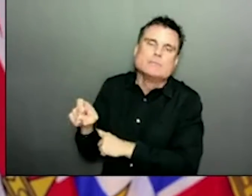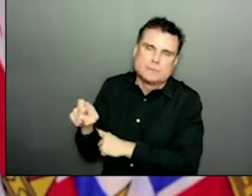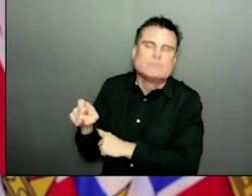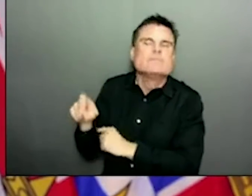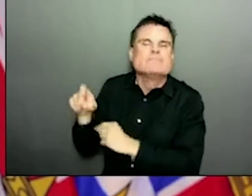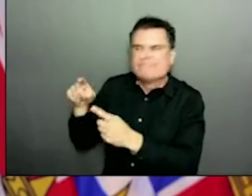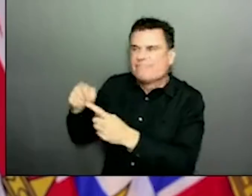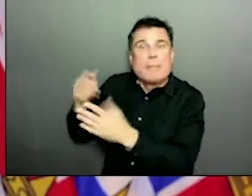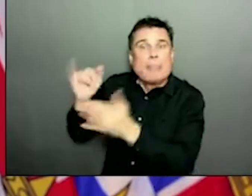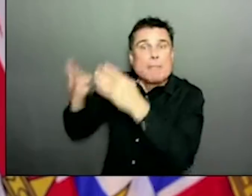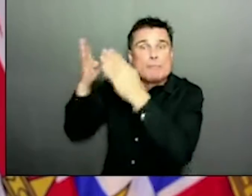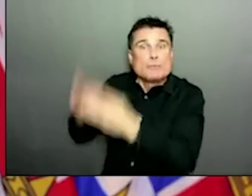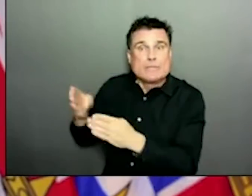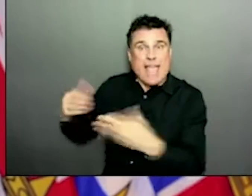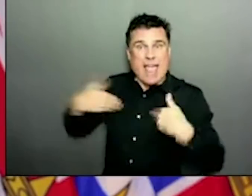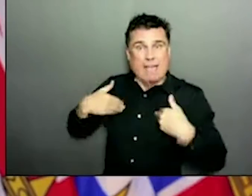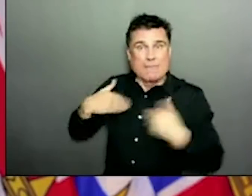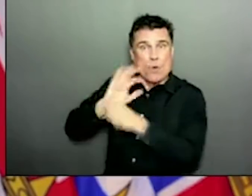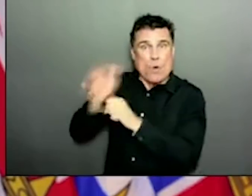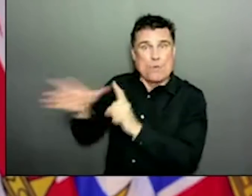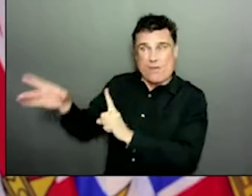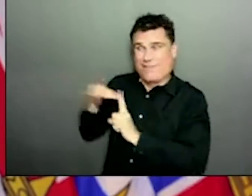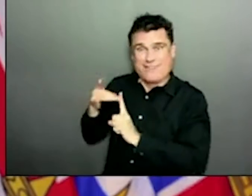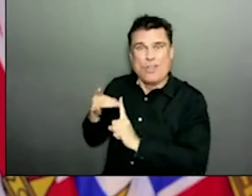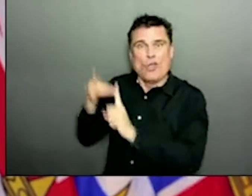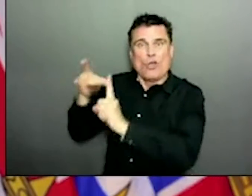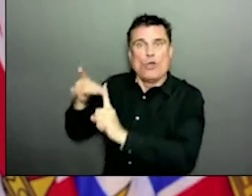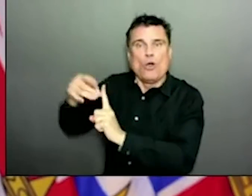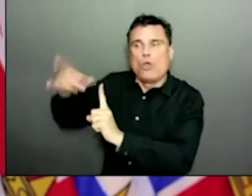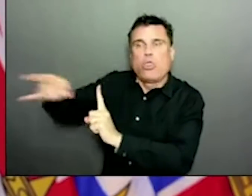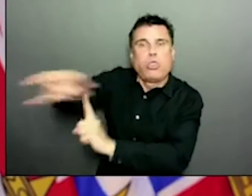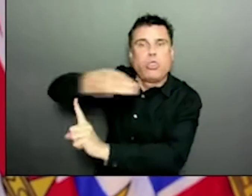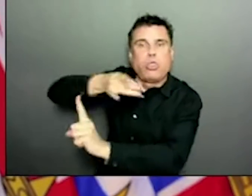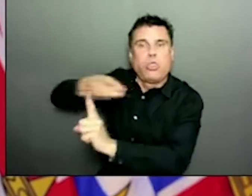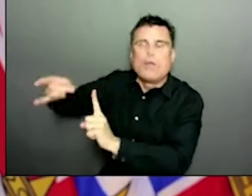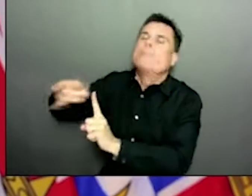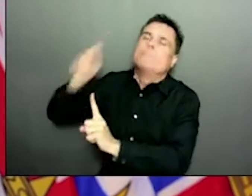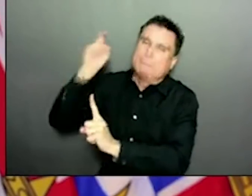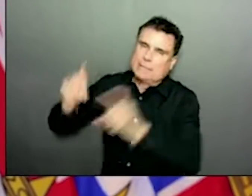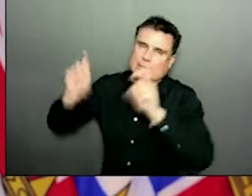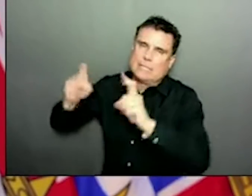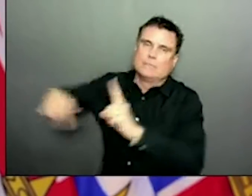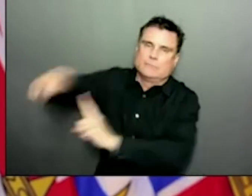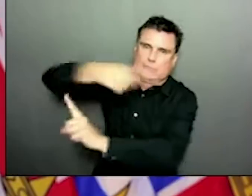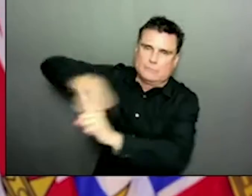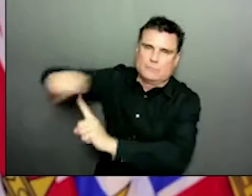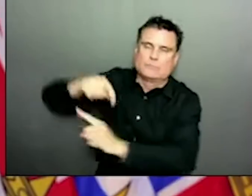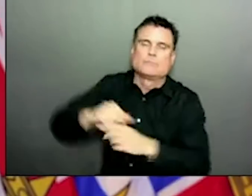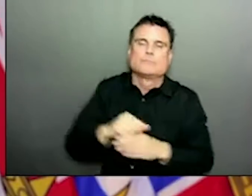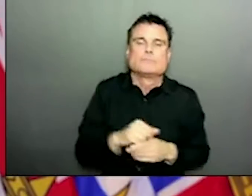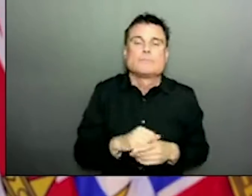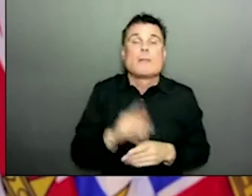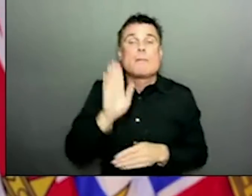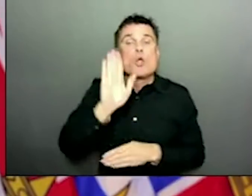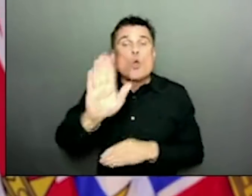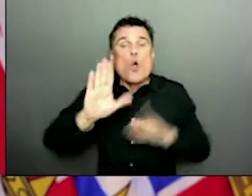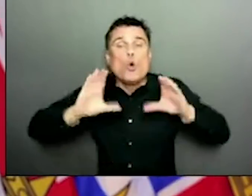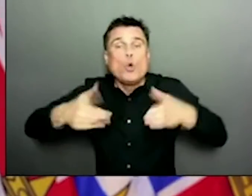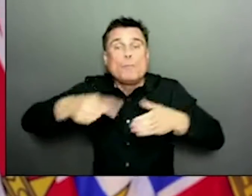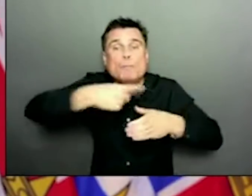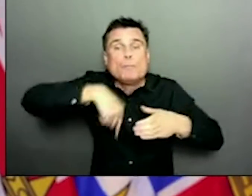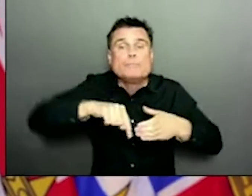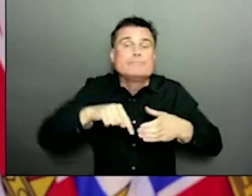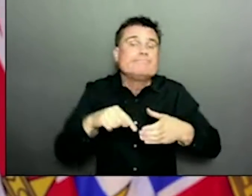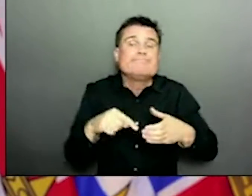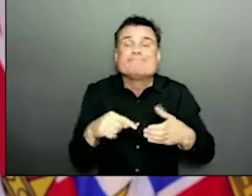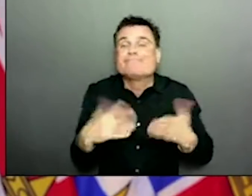your social group, and you have any symptoms at all, you should arrange to get tested immediately.